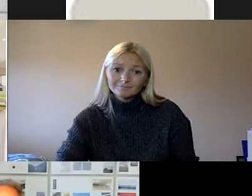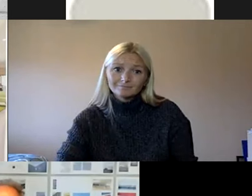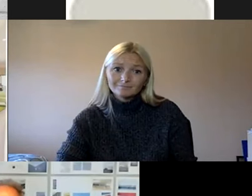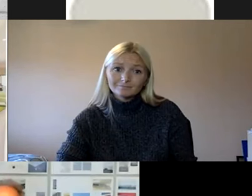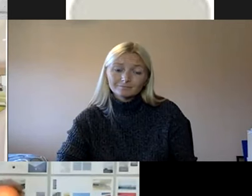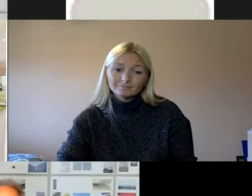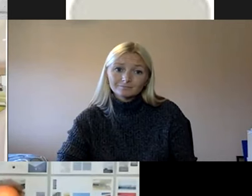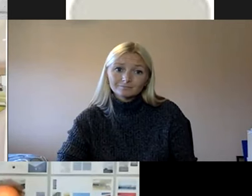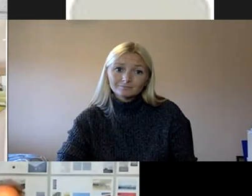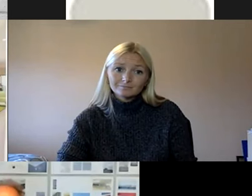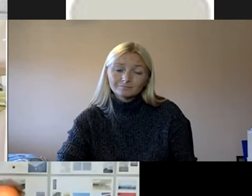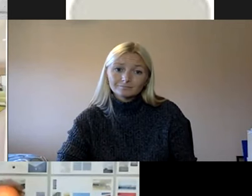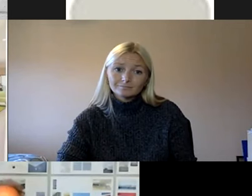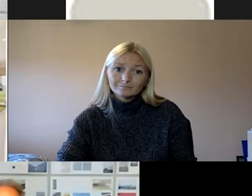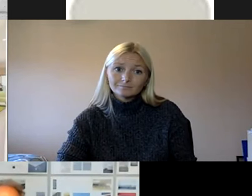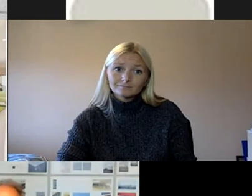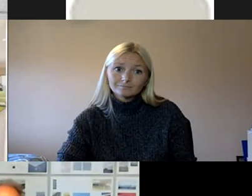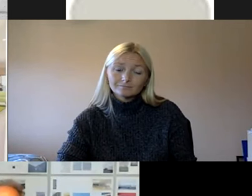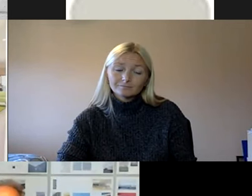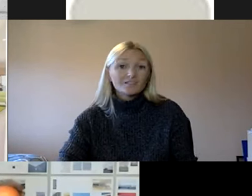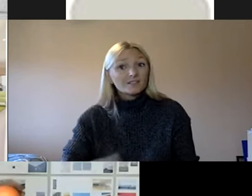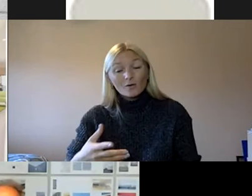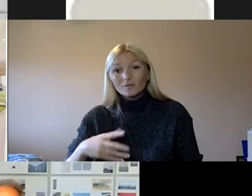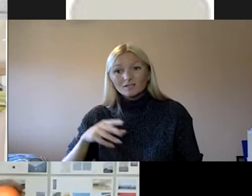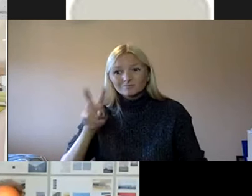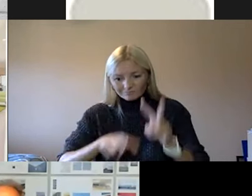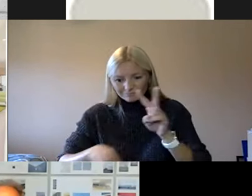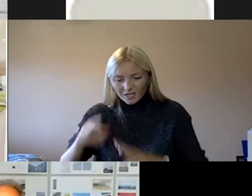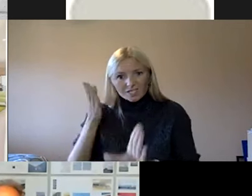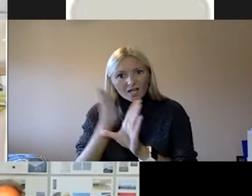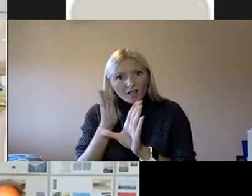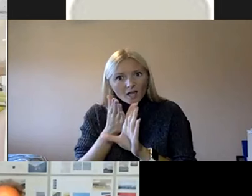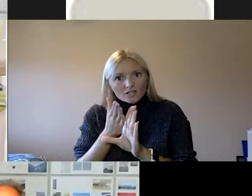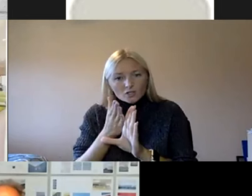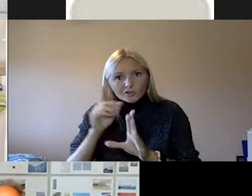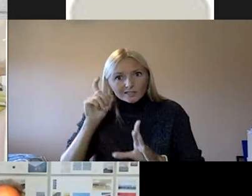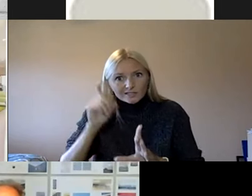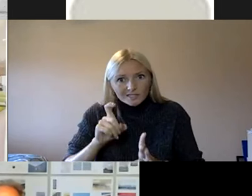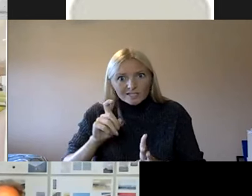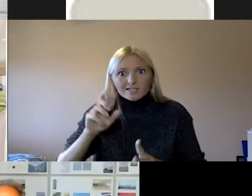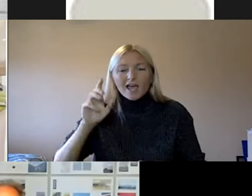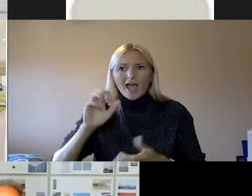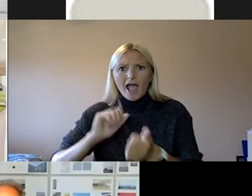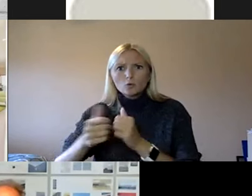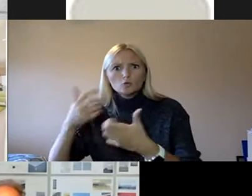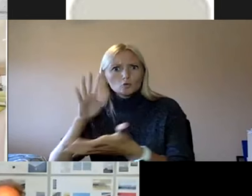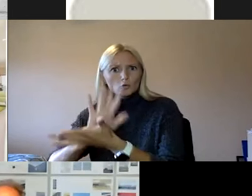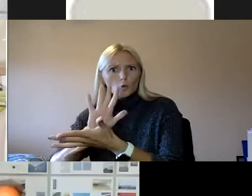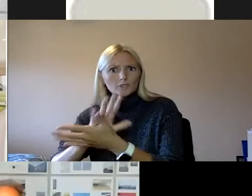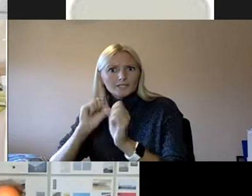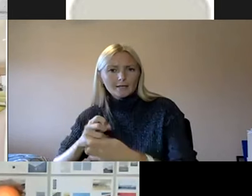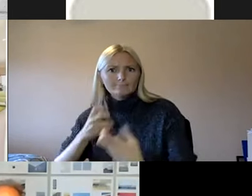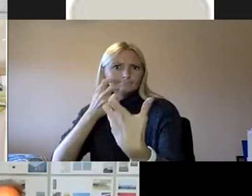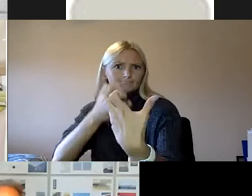everything we talked about, the psychological needs and how to design the schools to meet those needs, I think the learning community